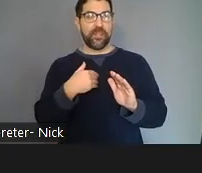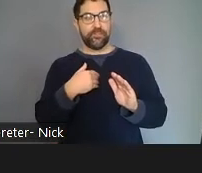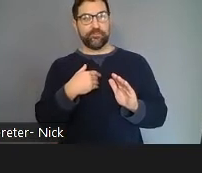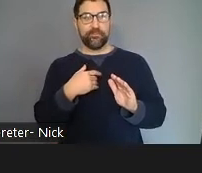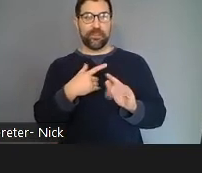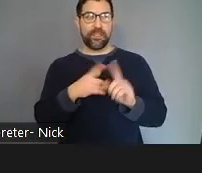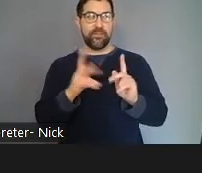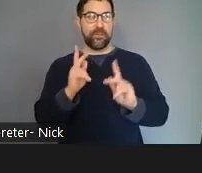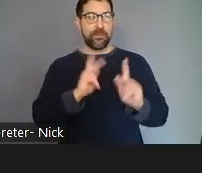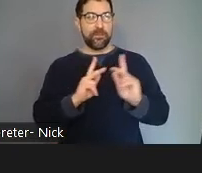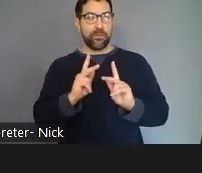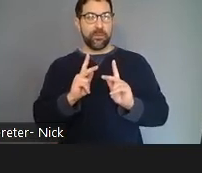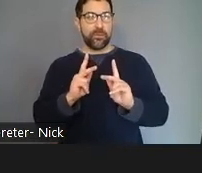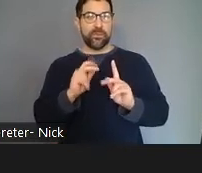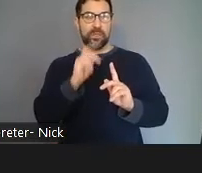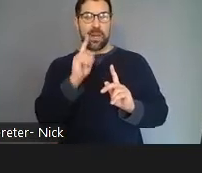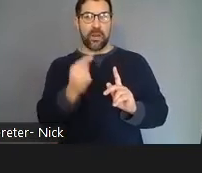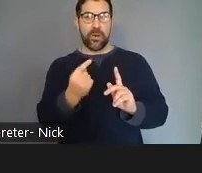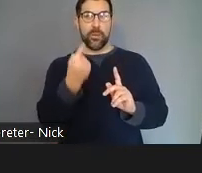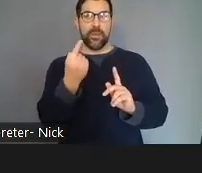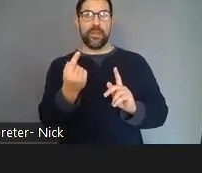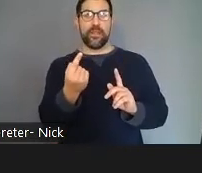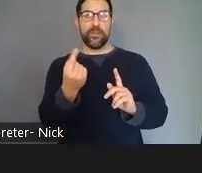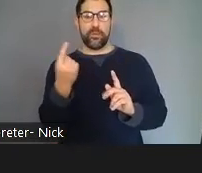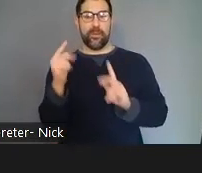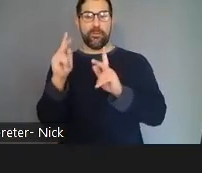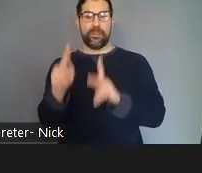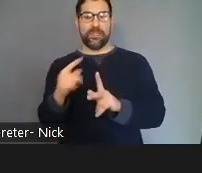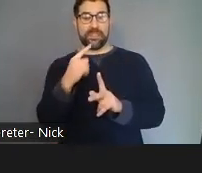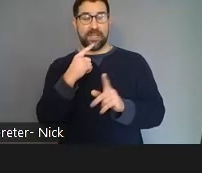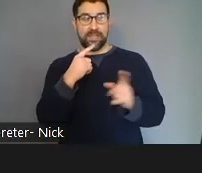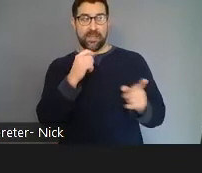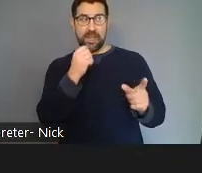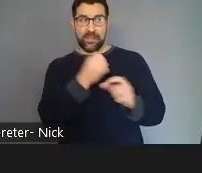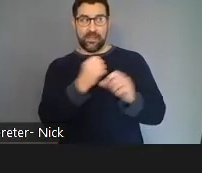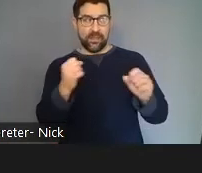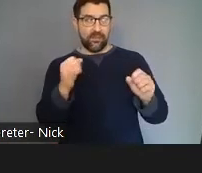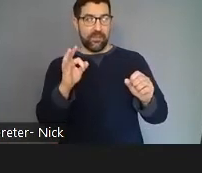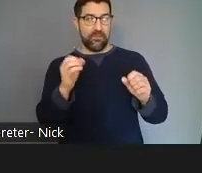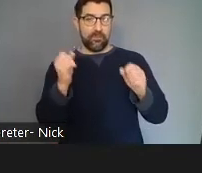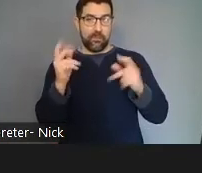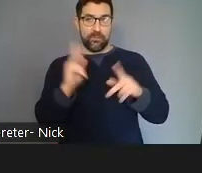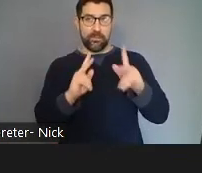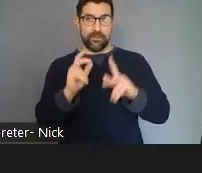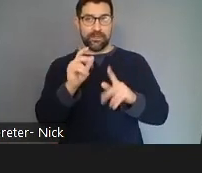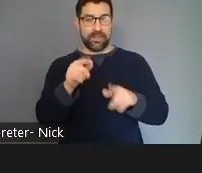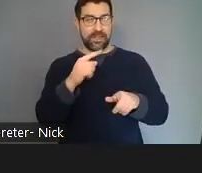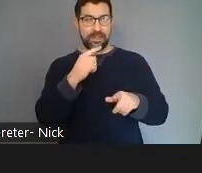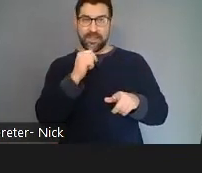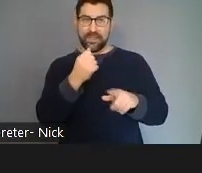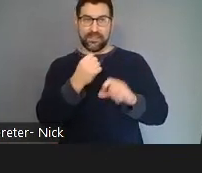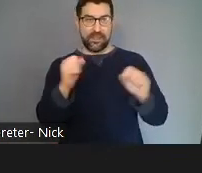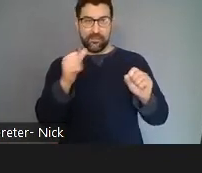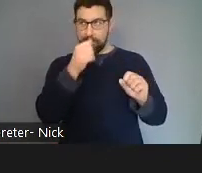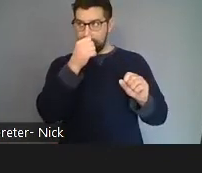that it's not just one person saying this is unsafe, but if you had multiple people to say like this is not safe, and then to take